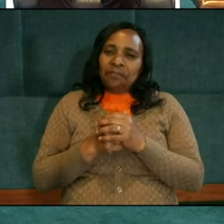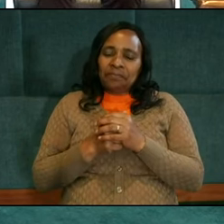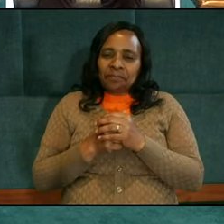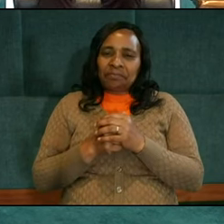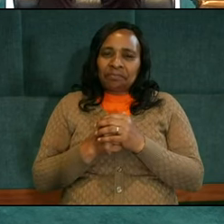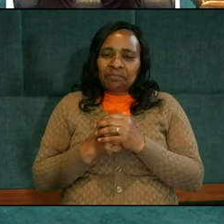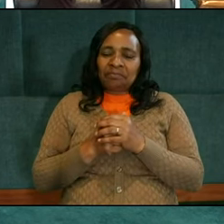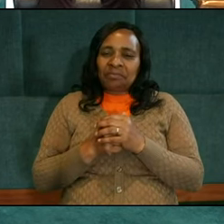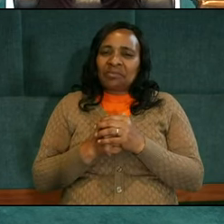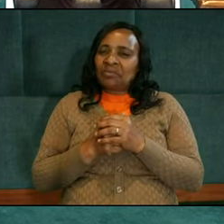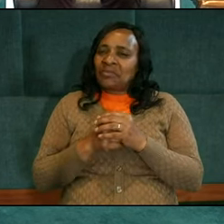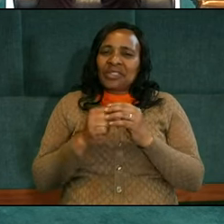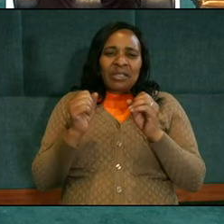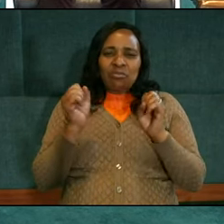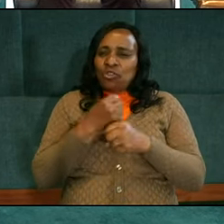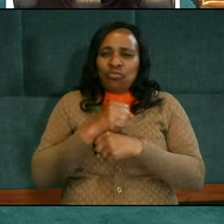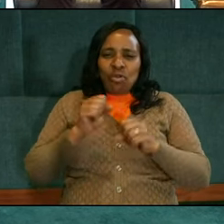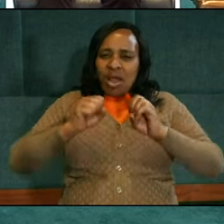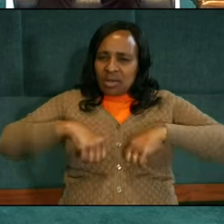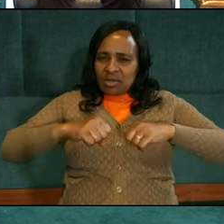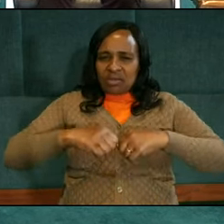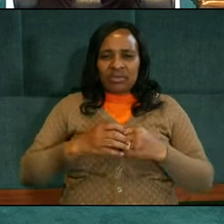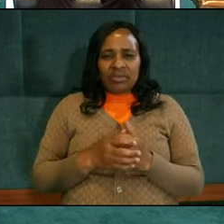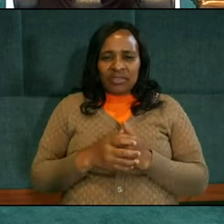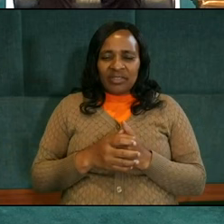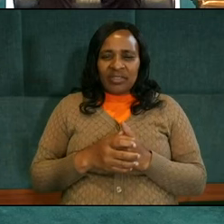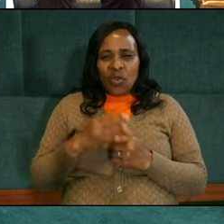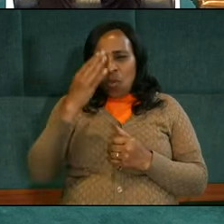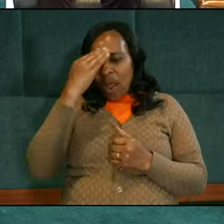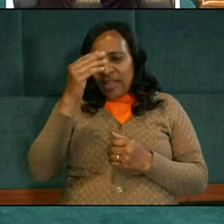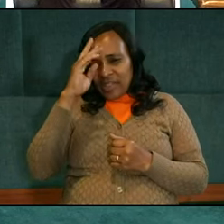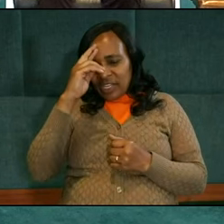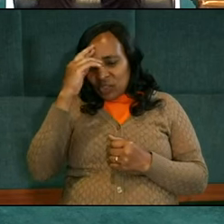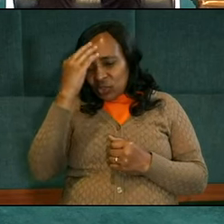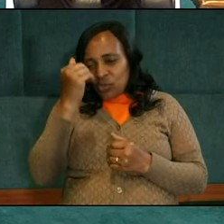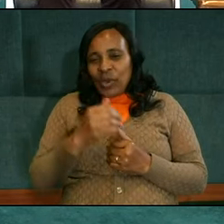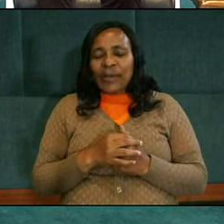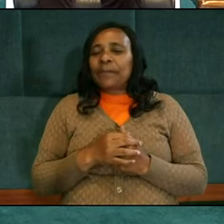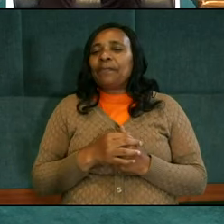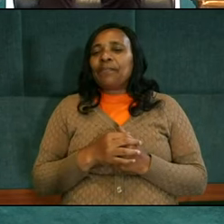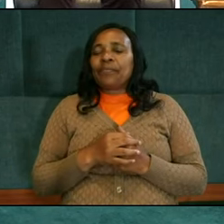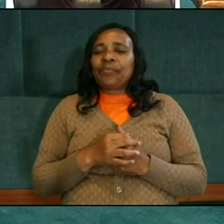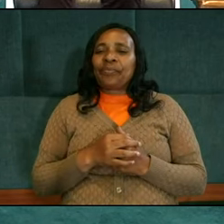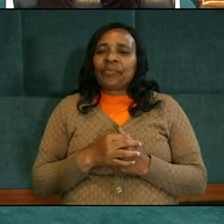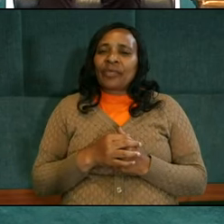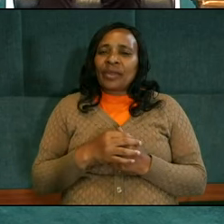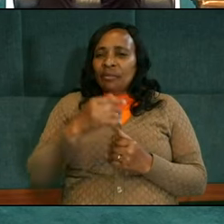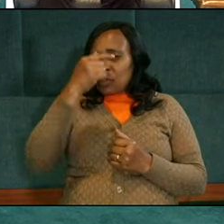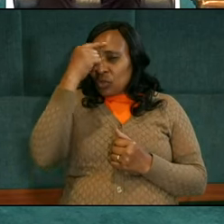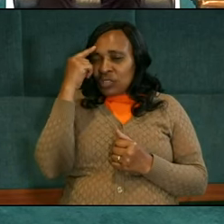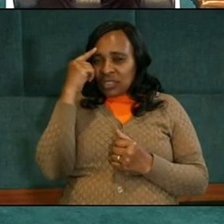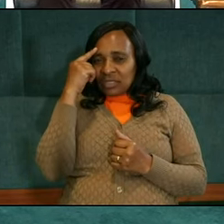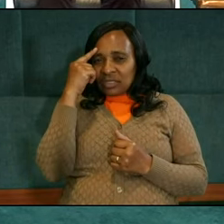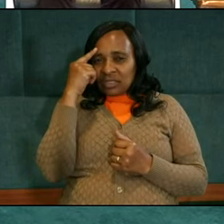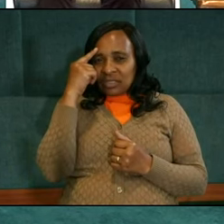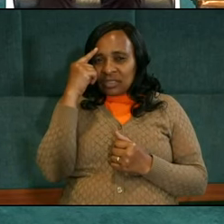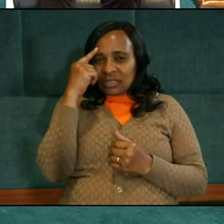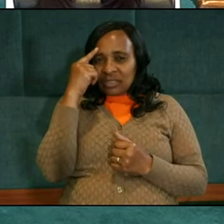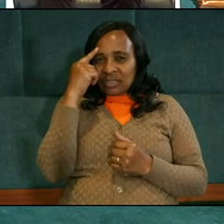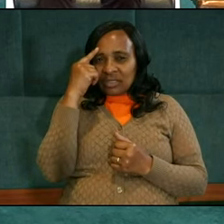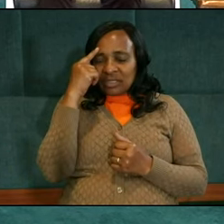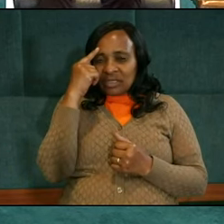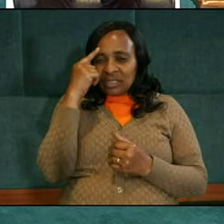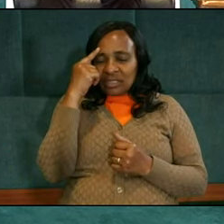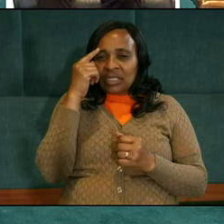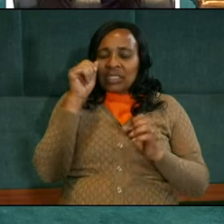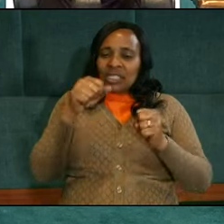I disagree. You disagree? Yes. What are your reasons of disagreeing with this one? The reasons why I disagree with this one is because temptations are there to